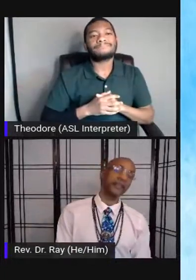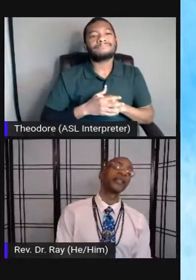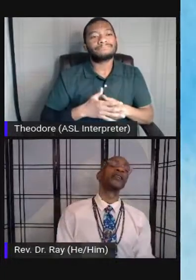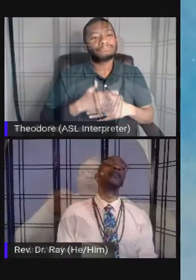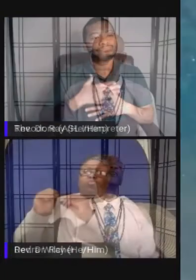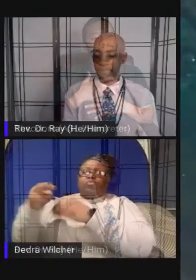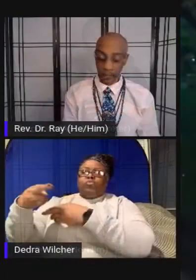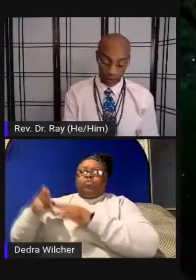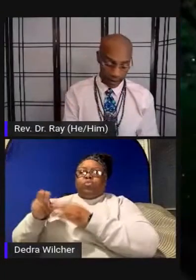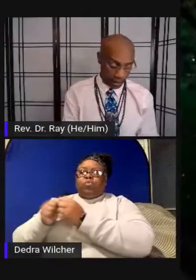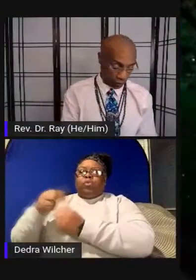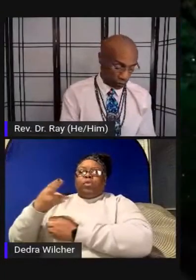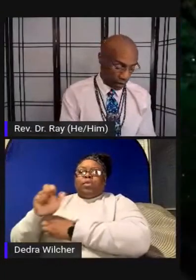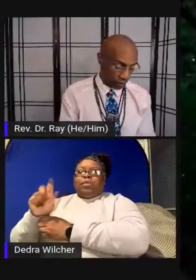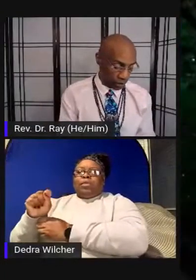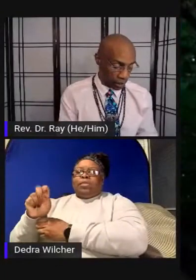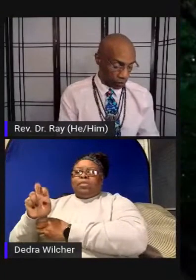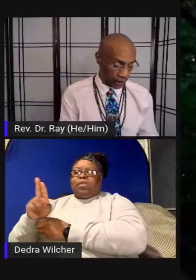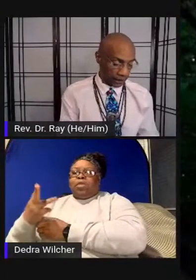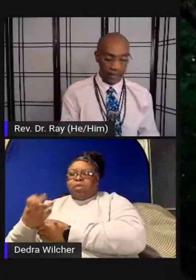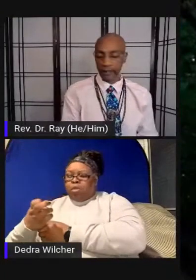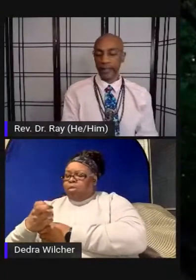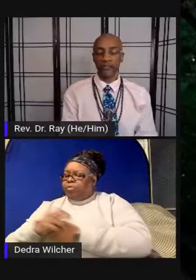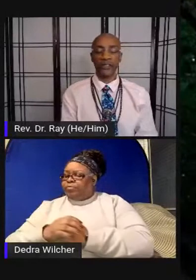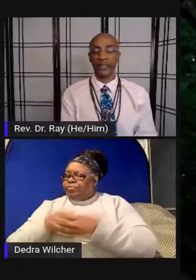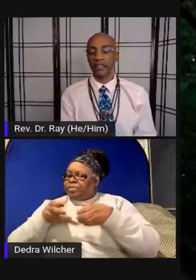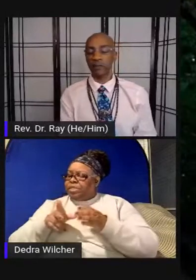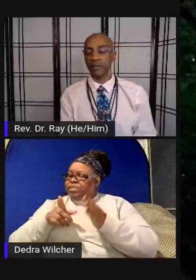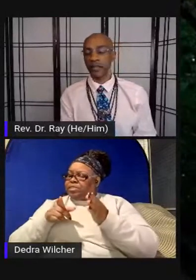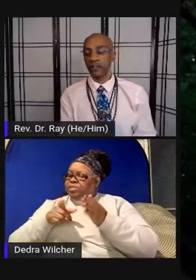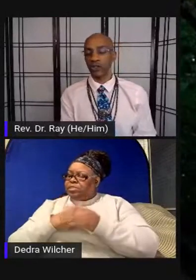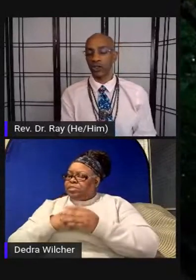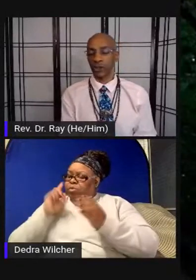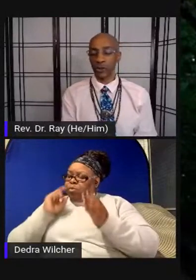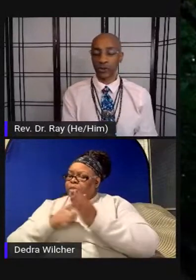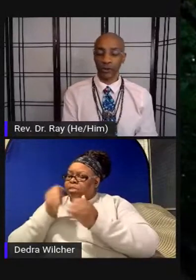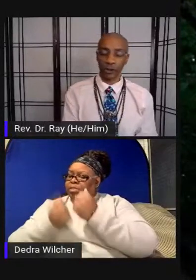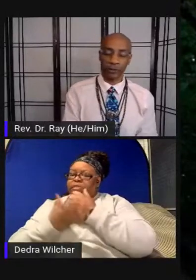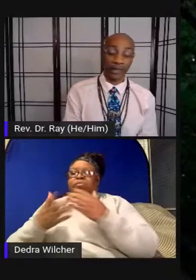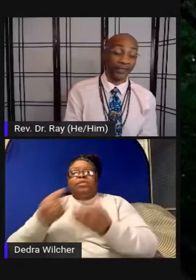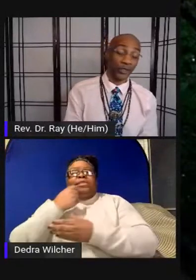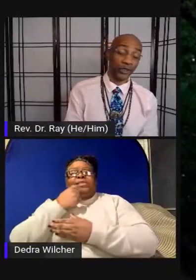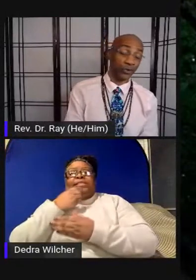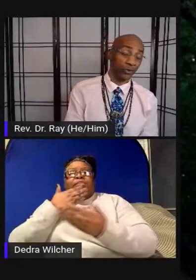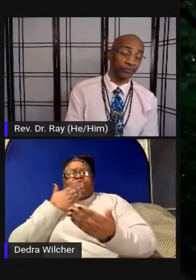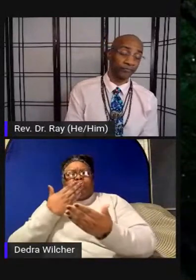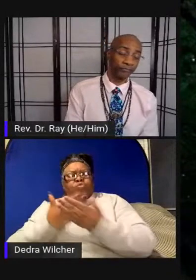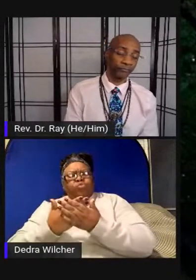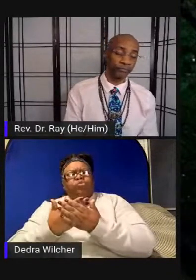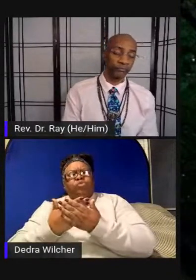Breathe. Now let's anchor and ground, recognizing that everything that has been said is good and oh so good because it's